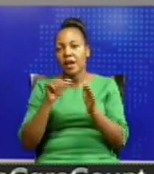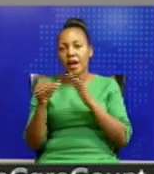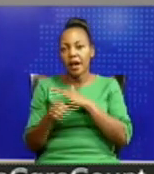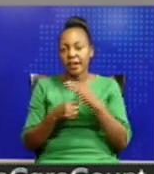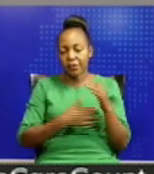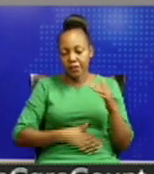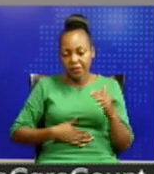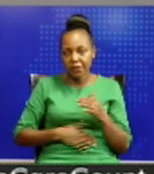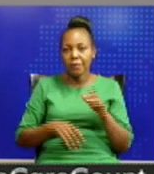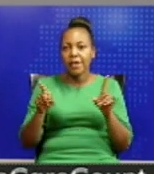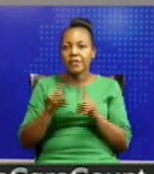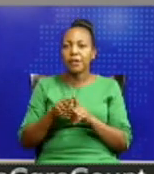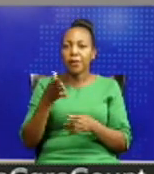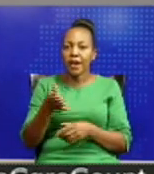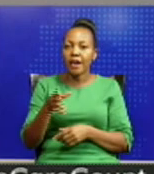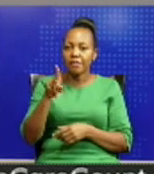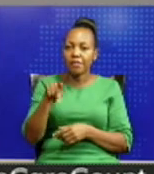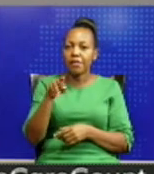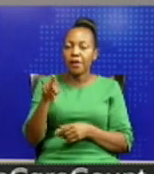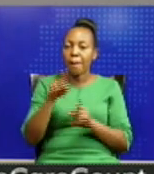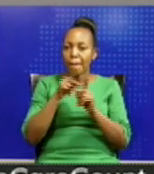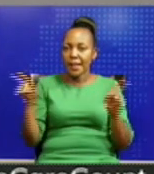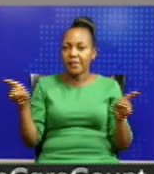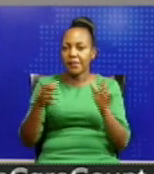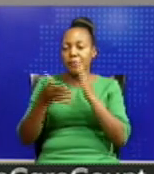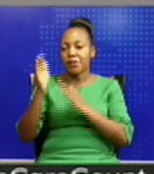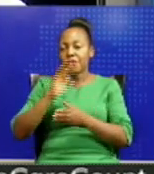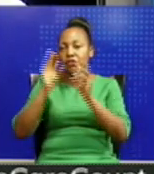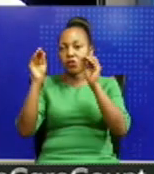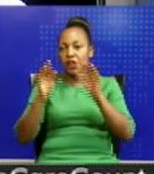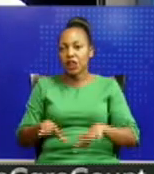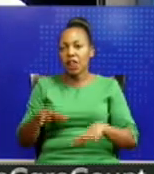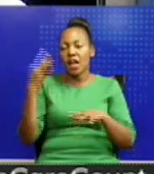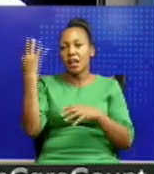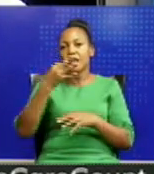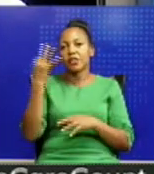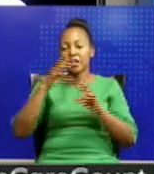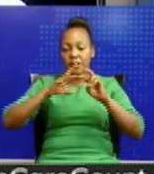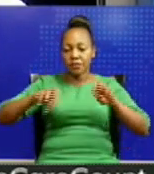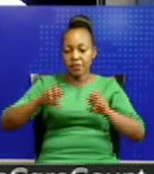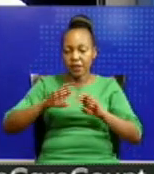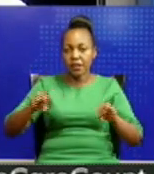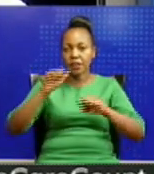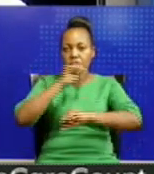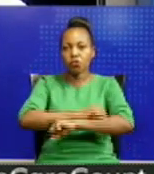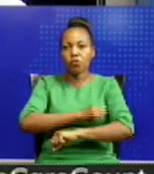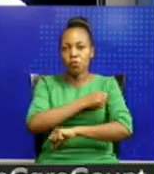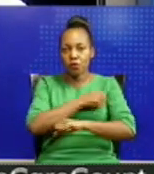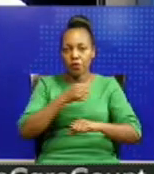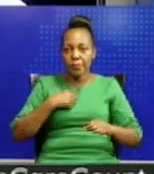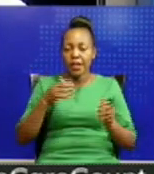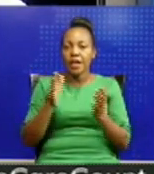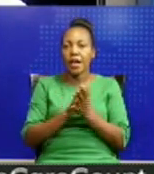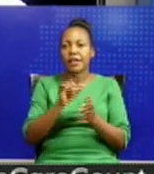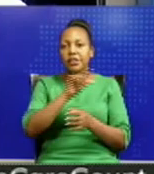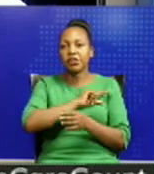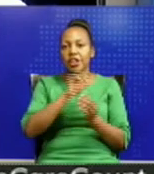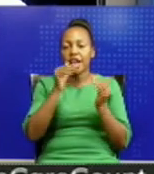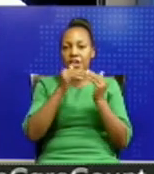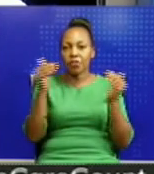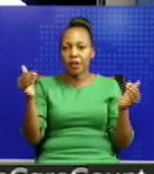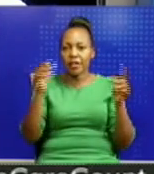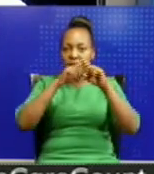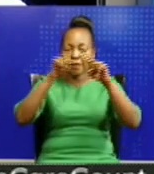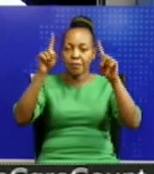Oxfam. We also did have Peace Musimenta. She is a professional teacher, lecturer, and researcher in the School of Women's and Gender